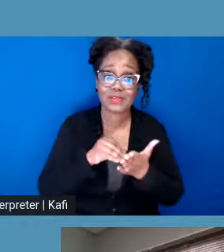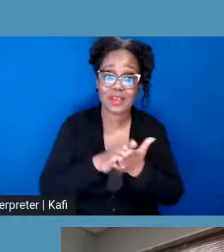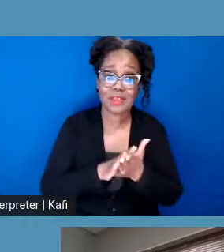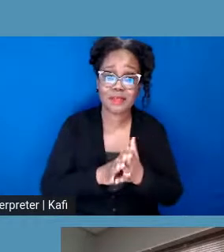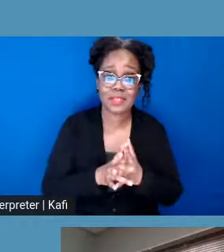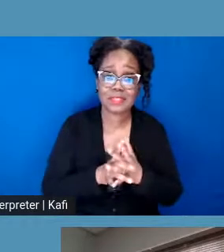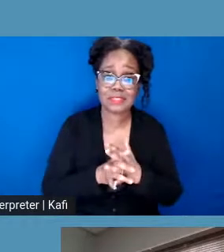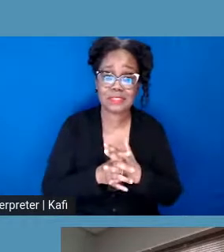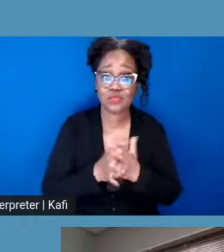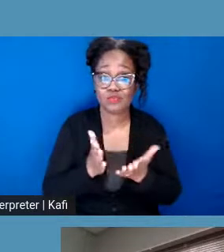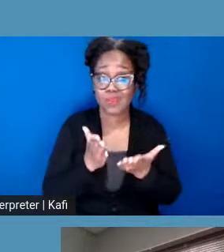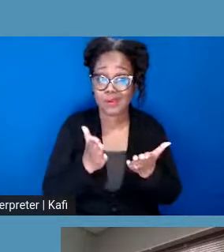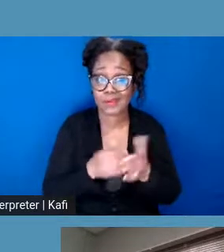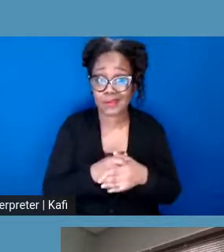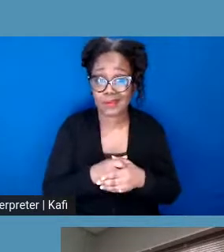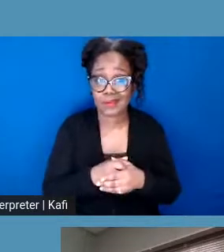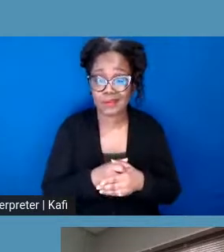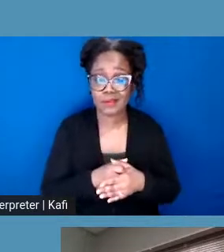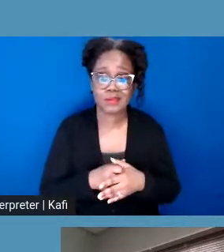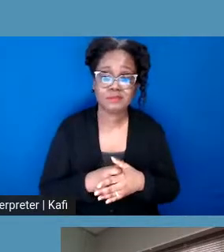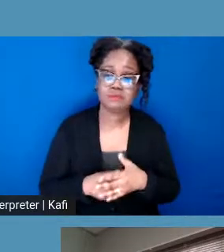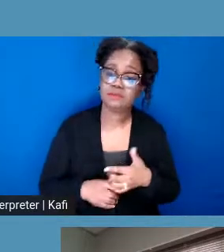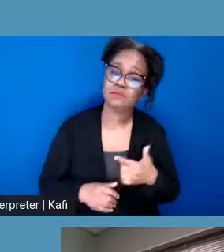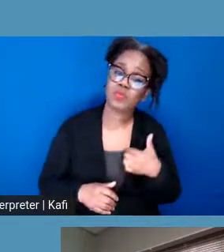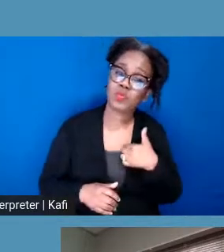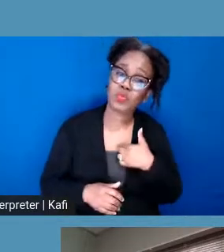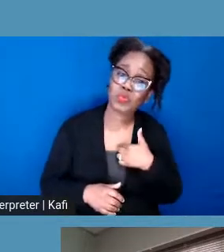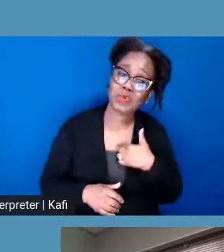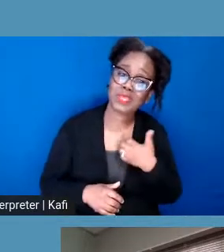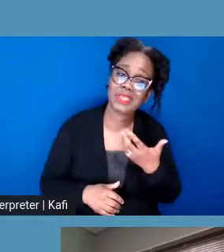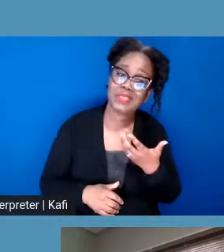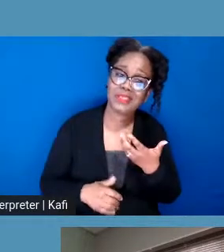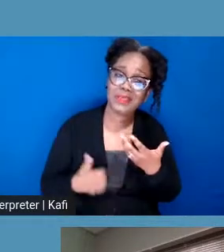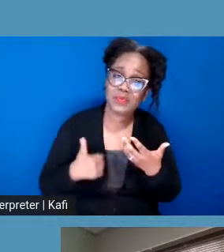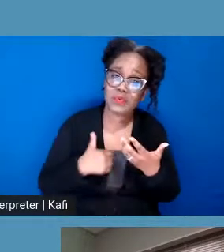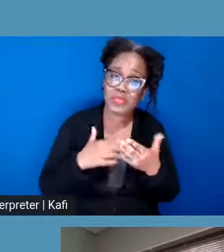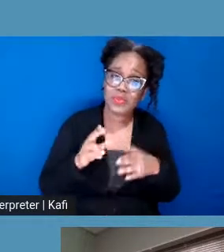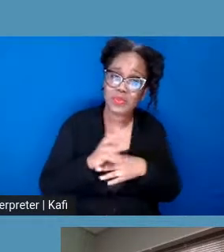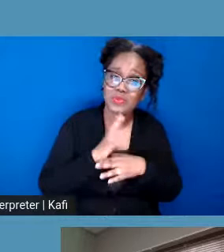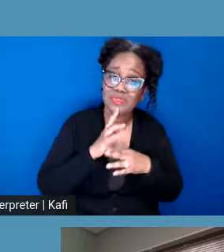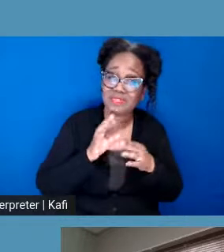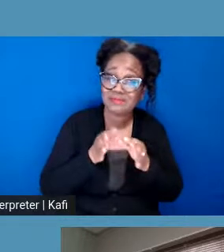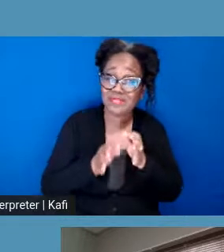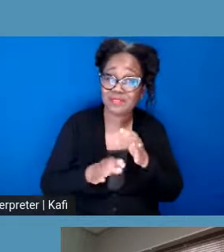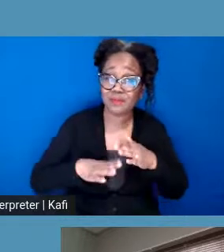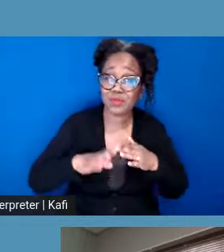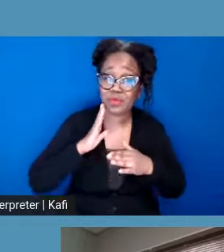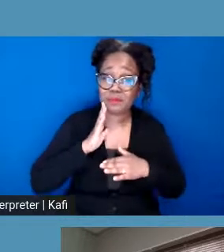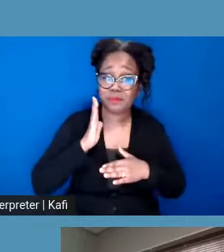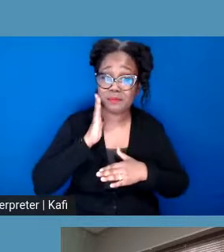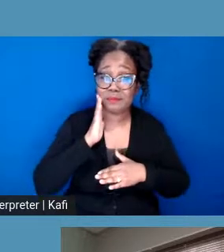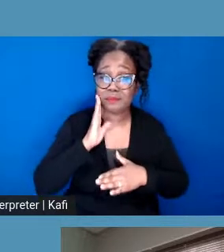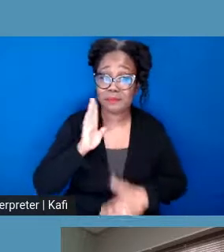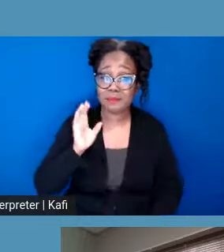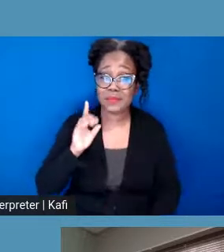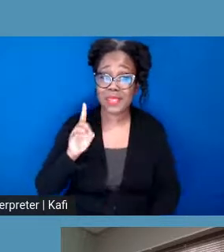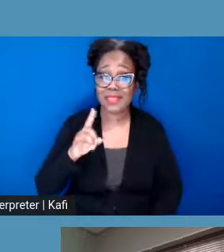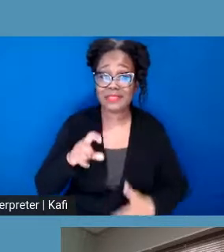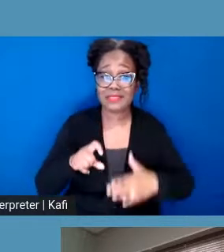We basically use a bed scanner here. Aside from that, I don't have much on site.